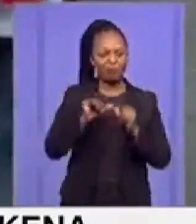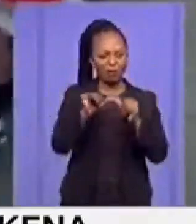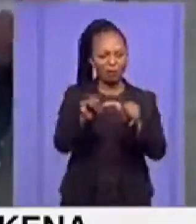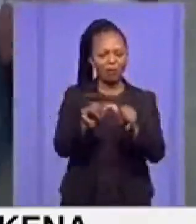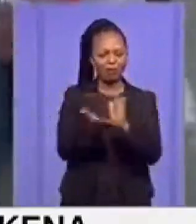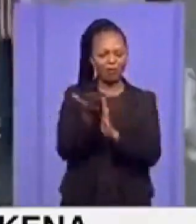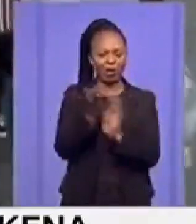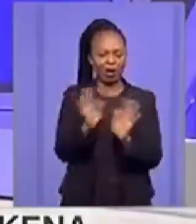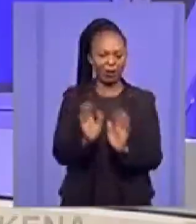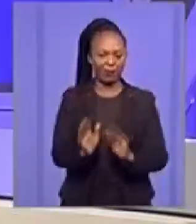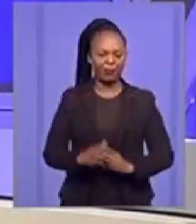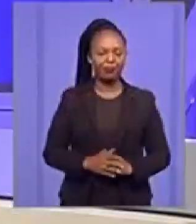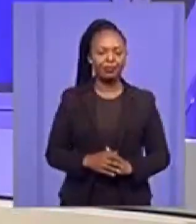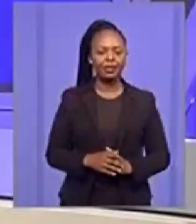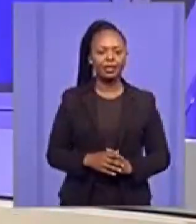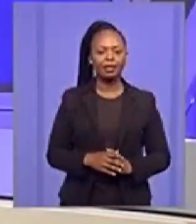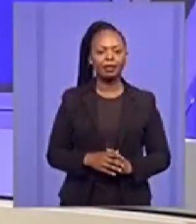pele.